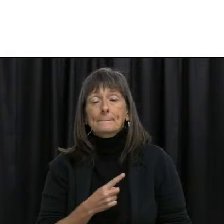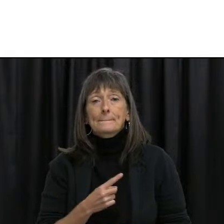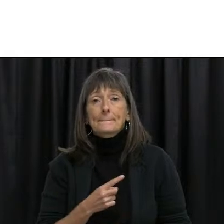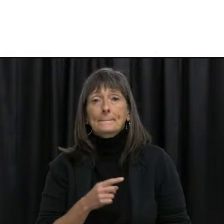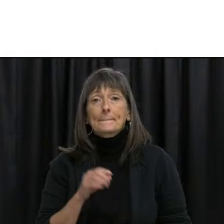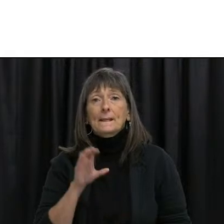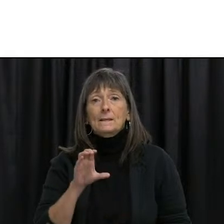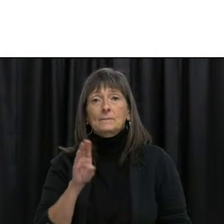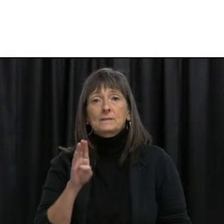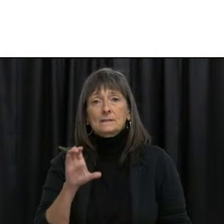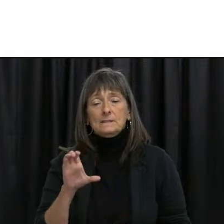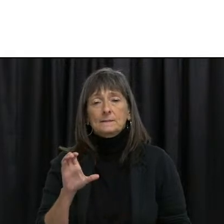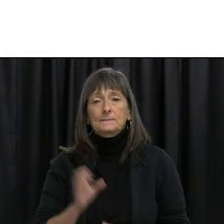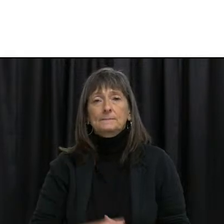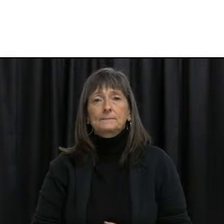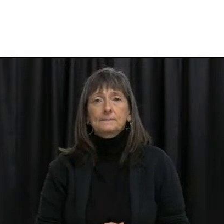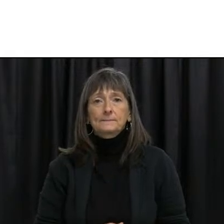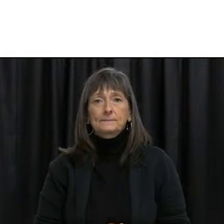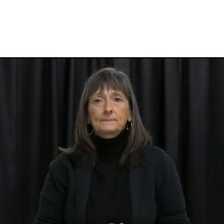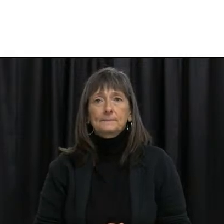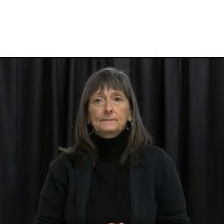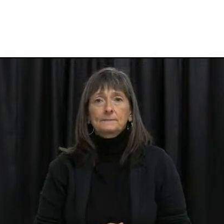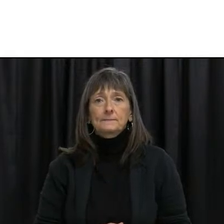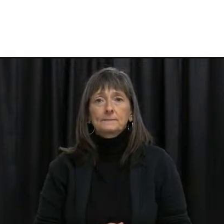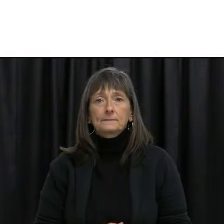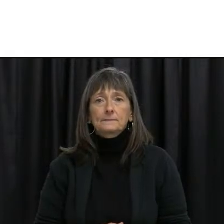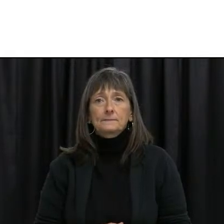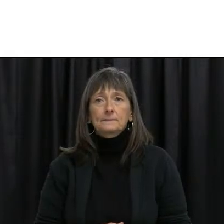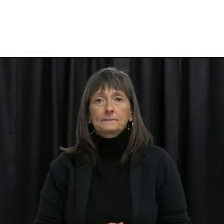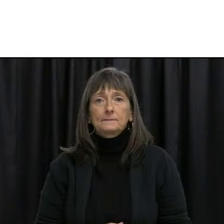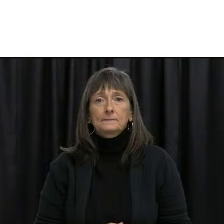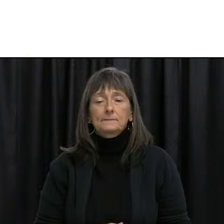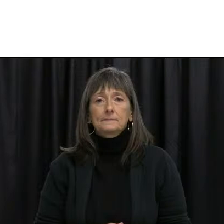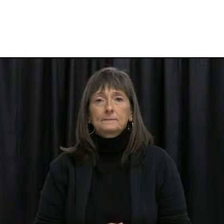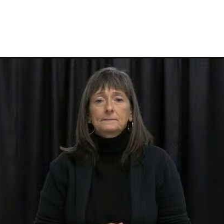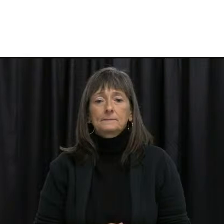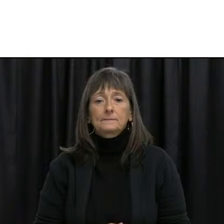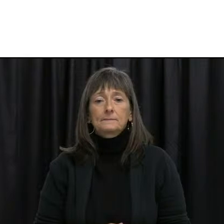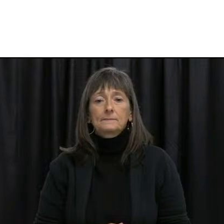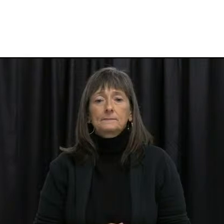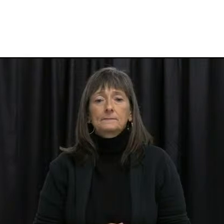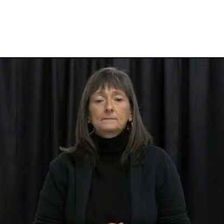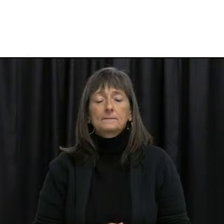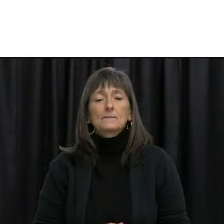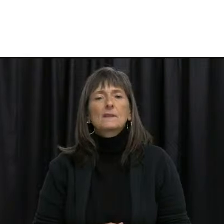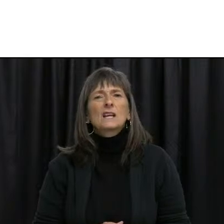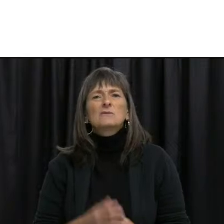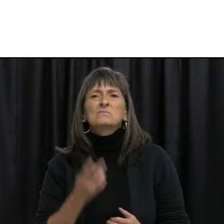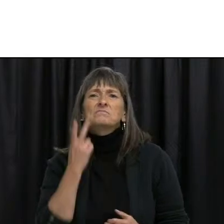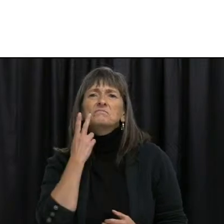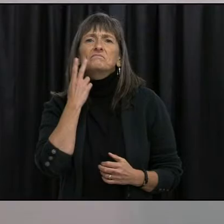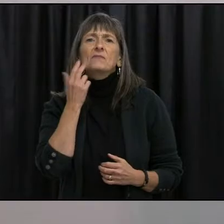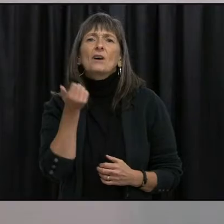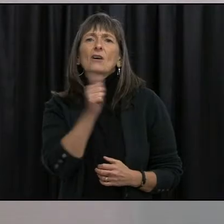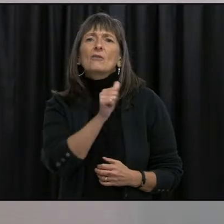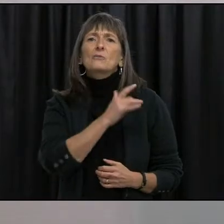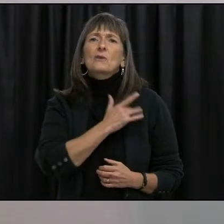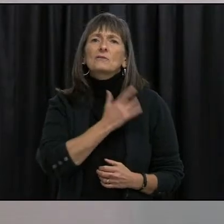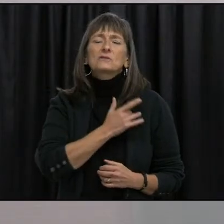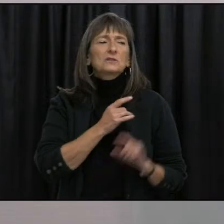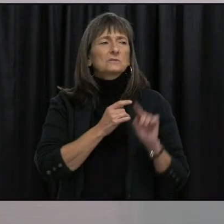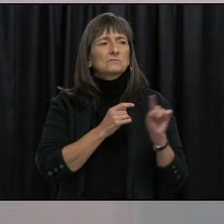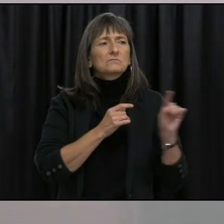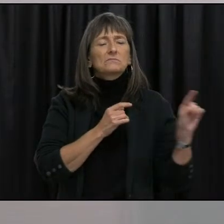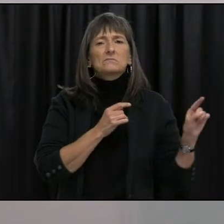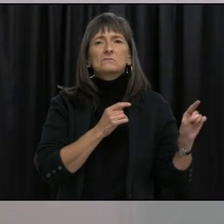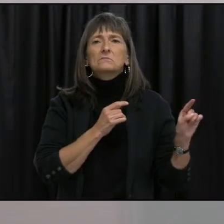Peter Cowan of CBC News. Please go ahead. Mr. Haggie, we've seen other provinces have put out very specific guidelines